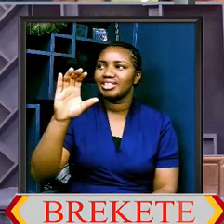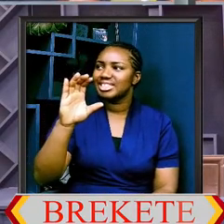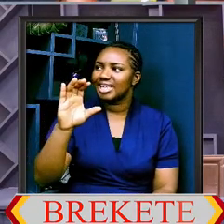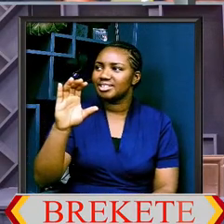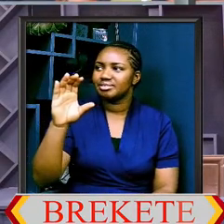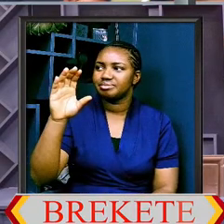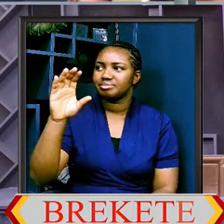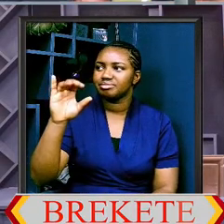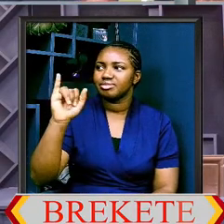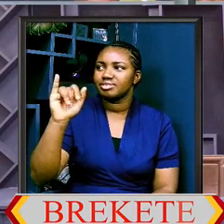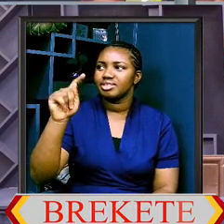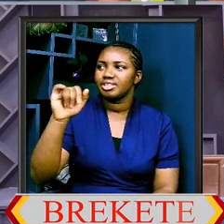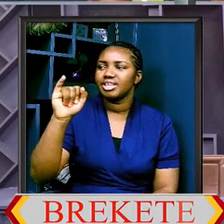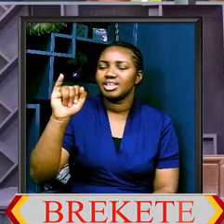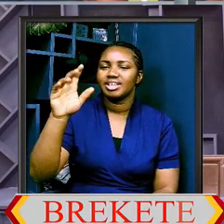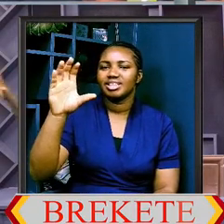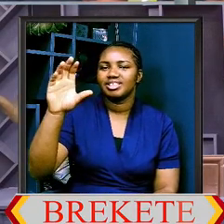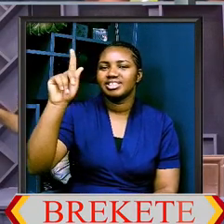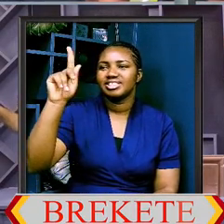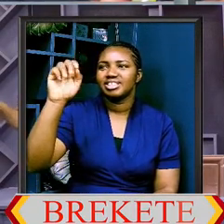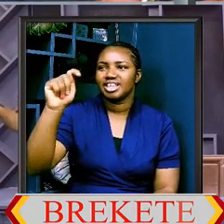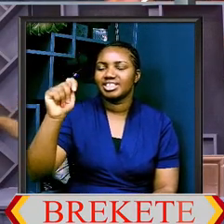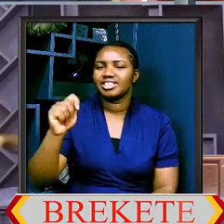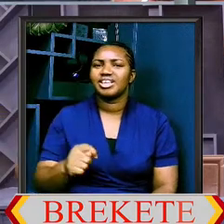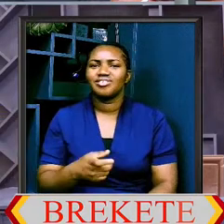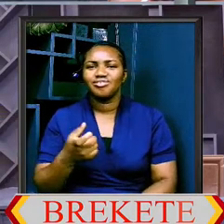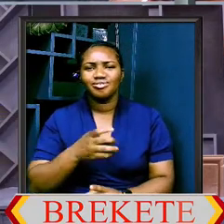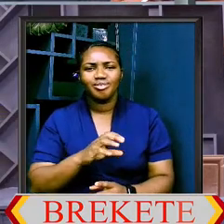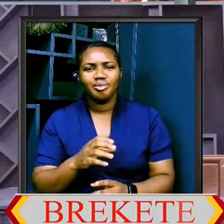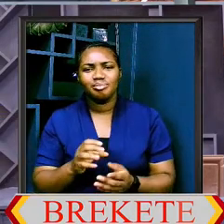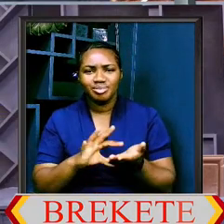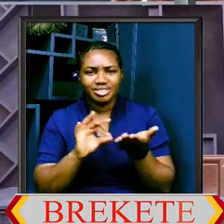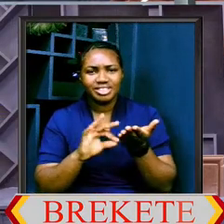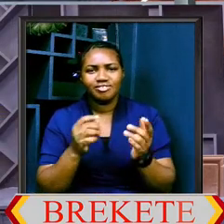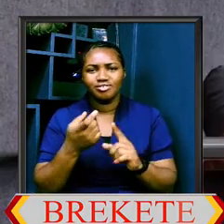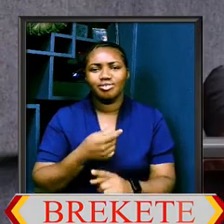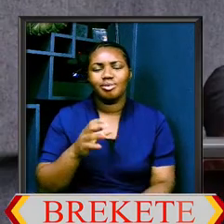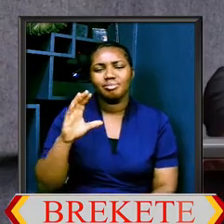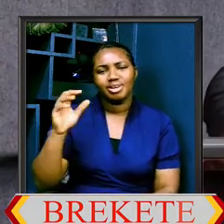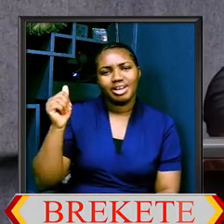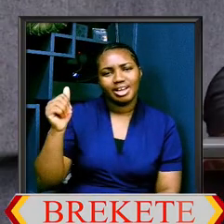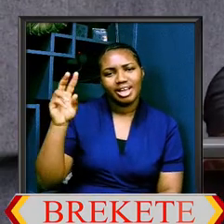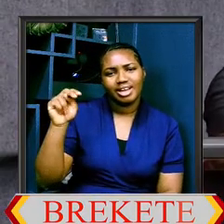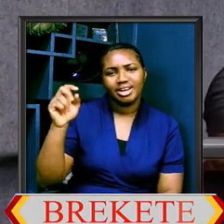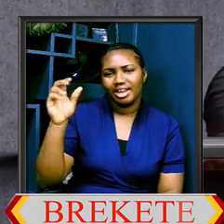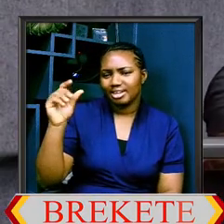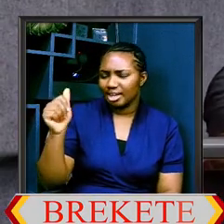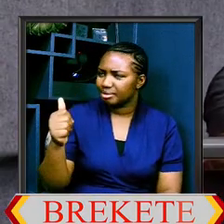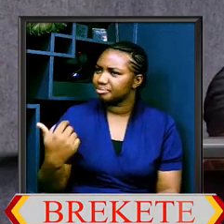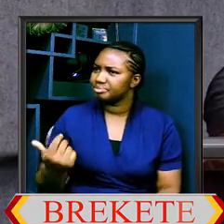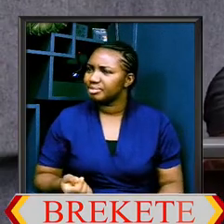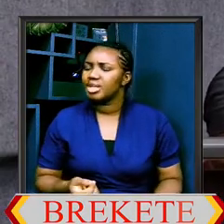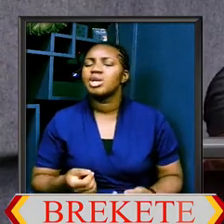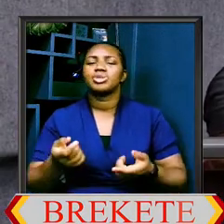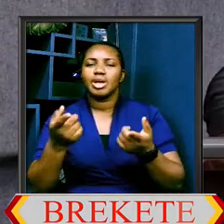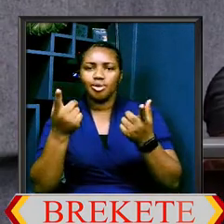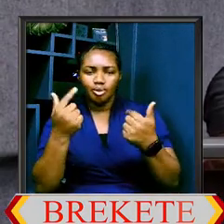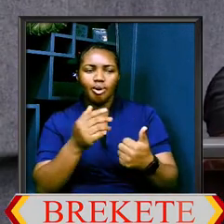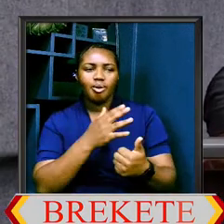Okay, continue. So, come, our tenants are about to elapse. Come and account to the